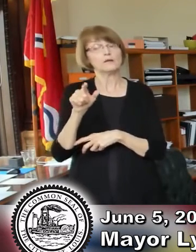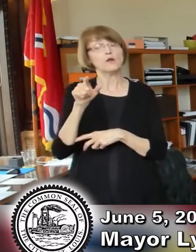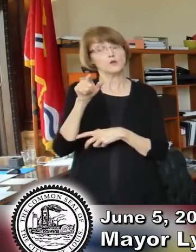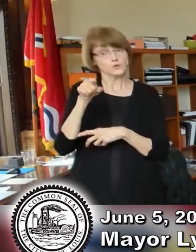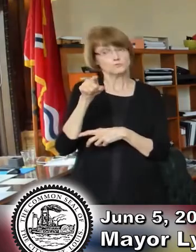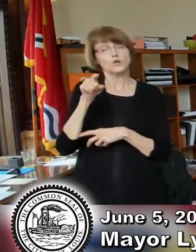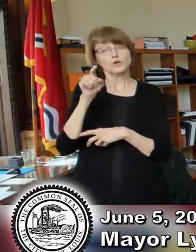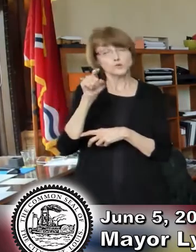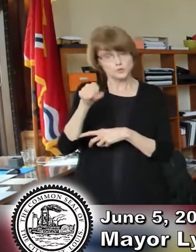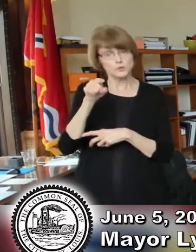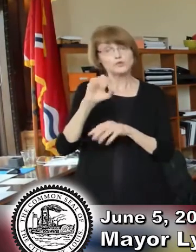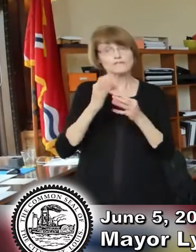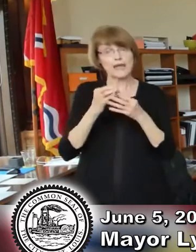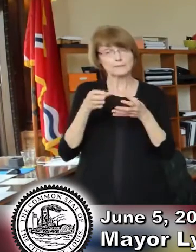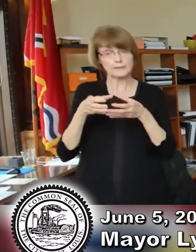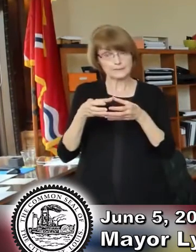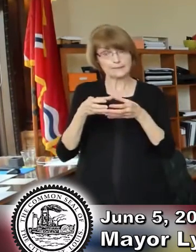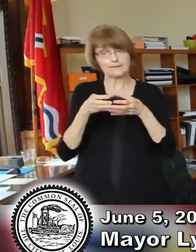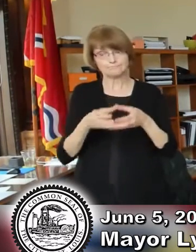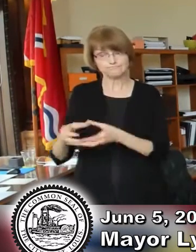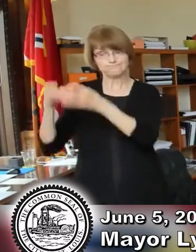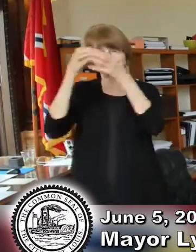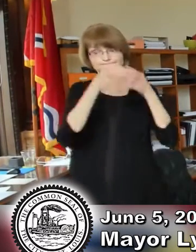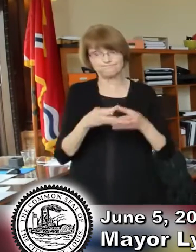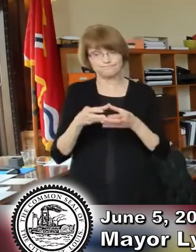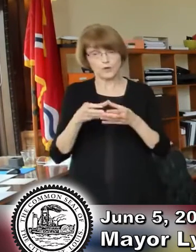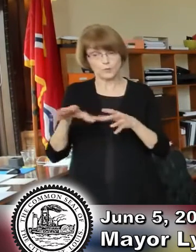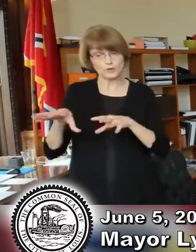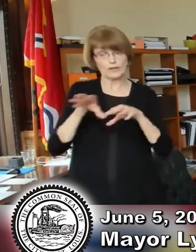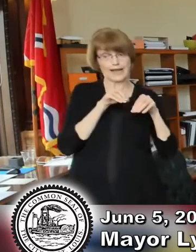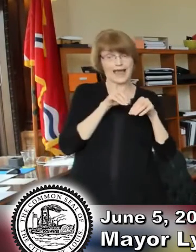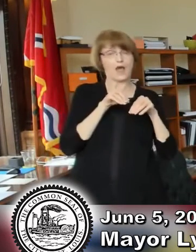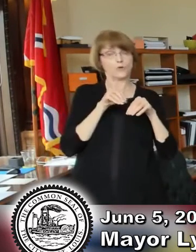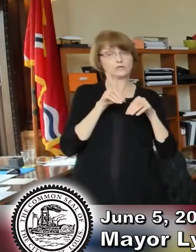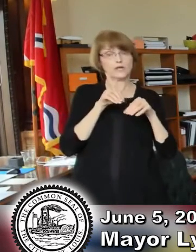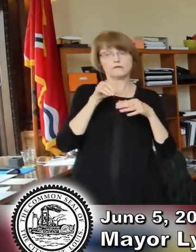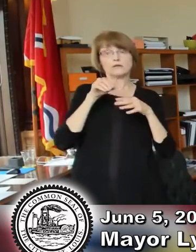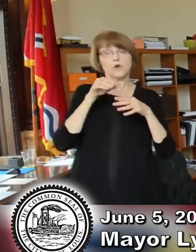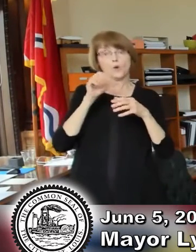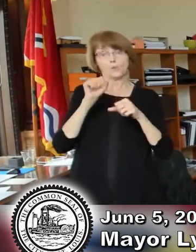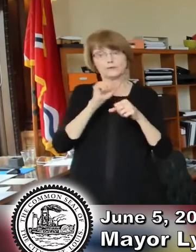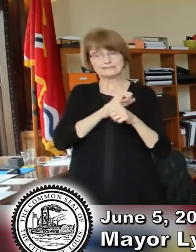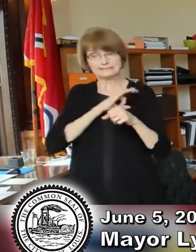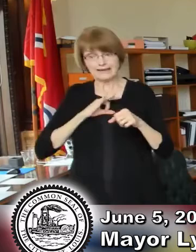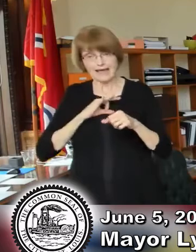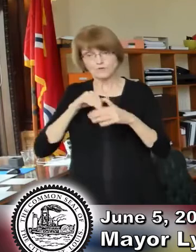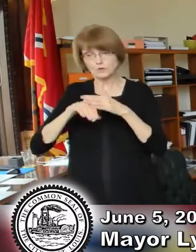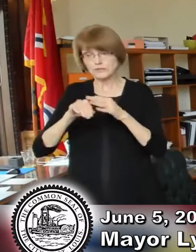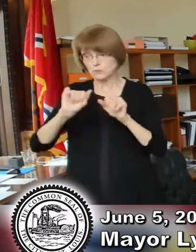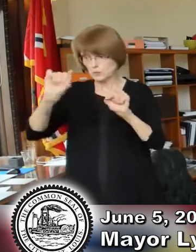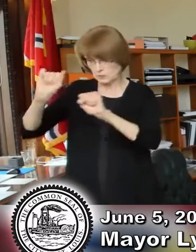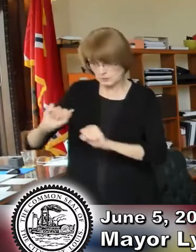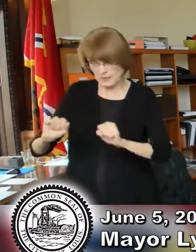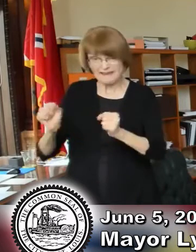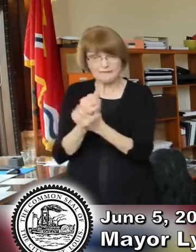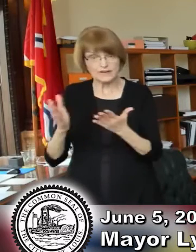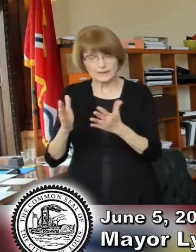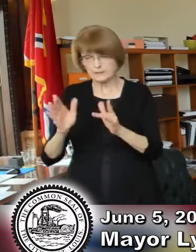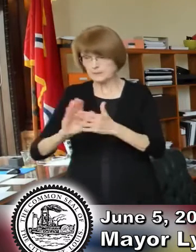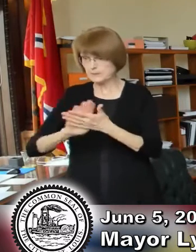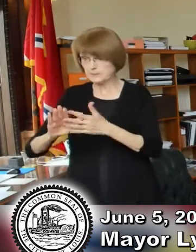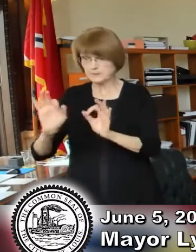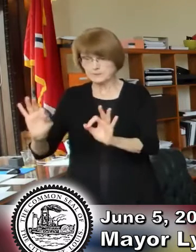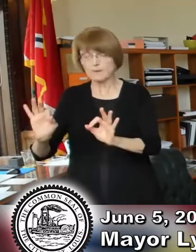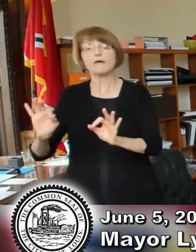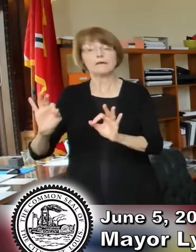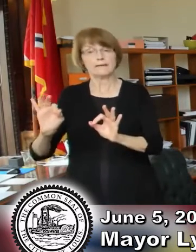you get out, the whole wheel is wiped down, the inside, the seats and all that are wiped down, then the next family or